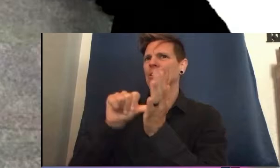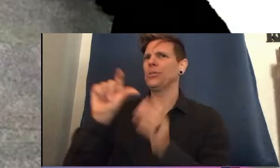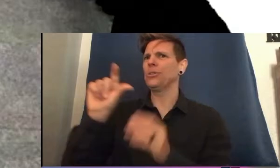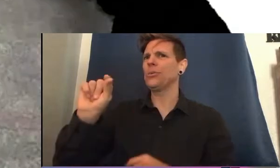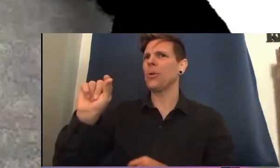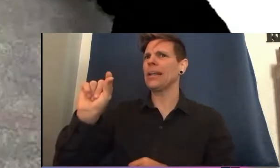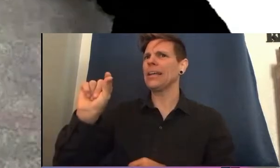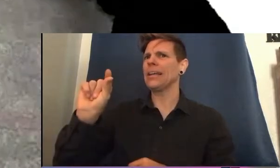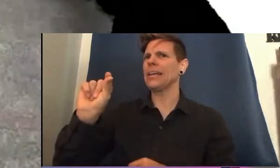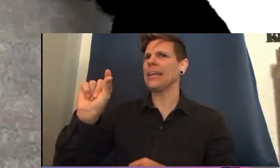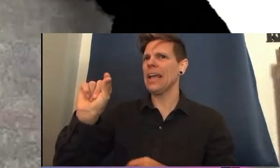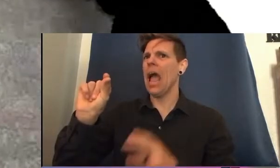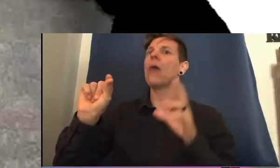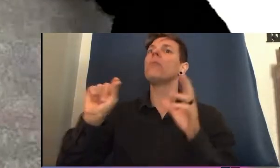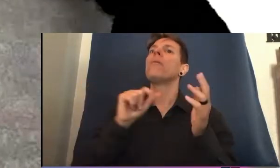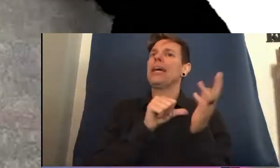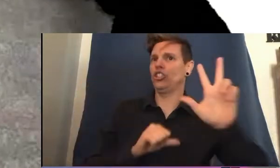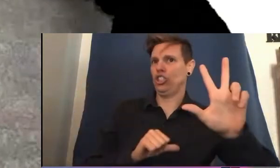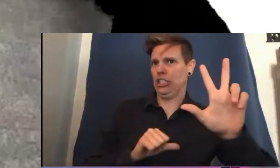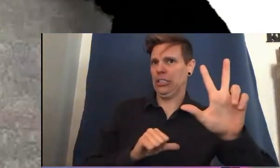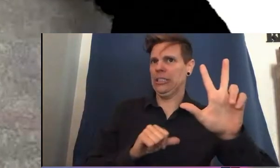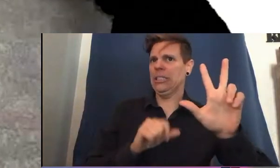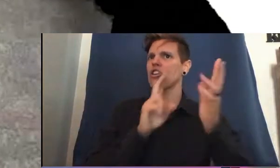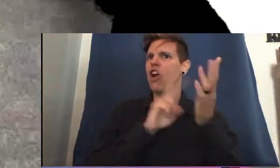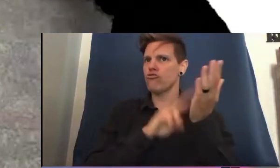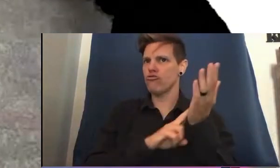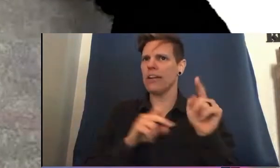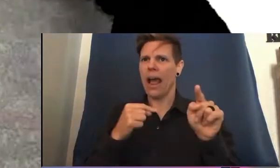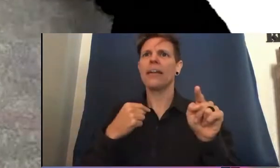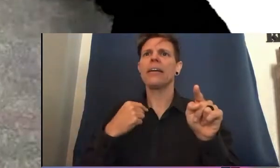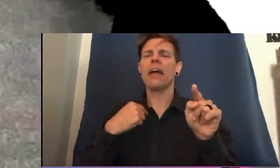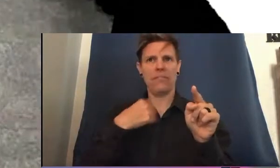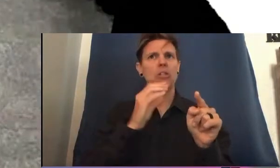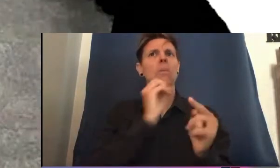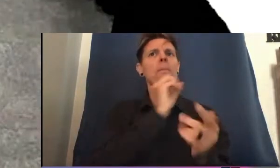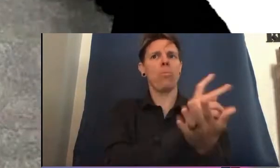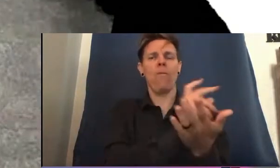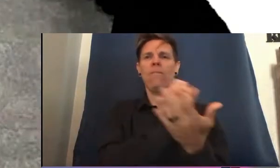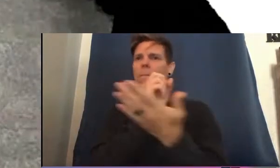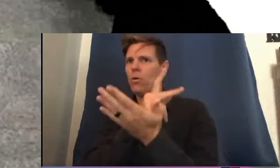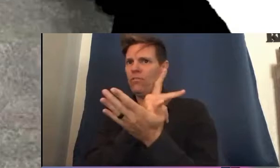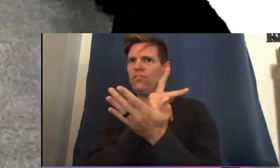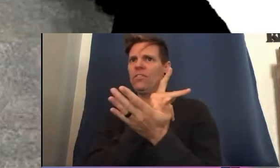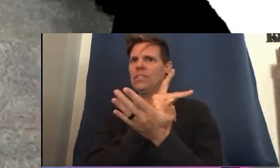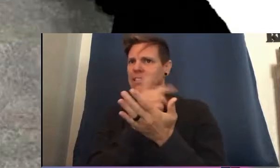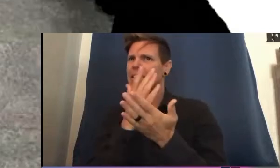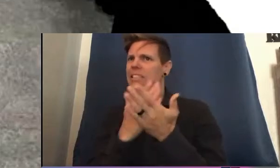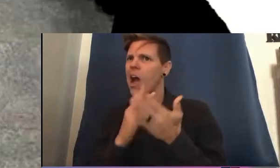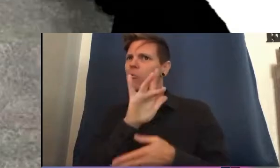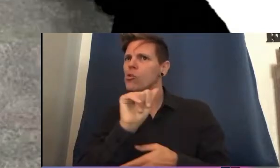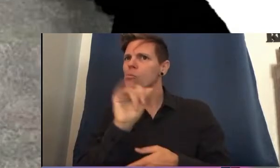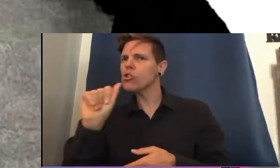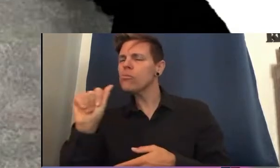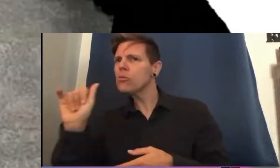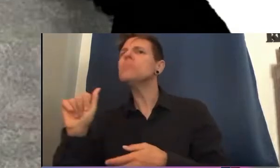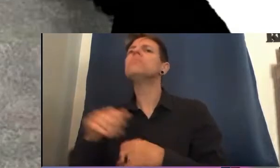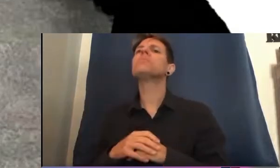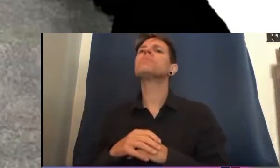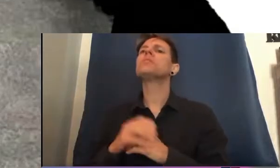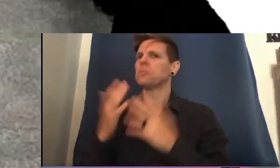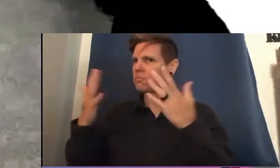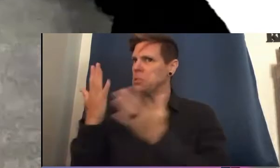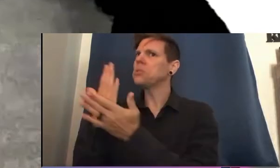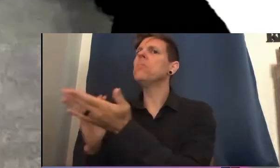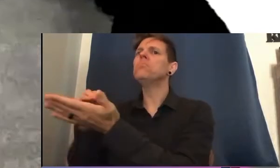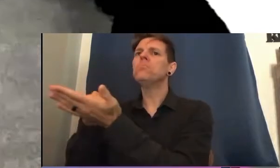to accrued sick leave and vacation and personal time. And I would just note